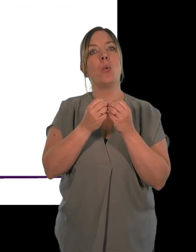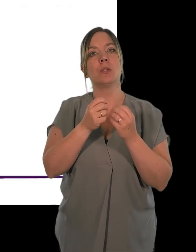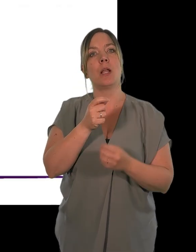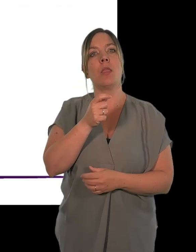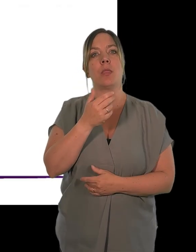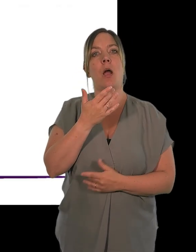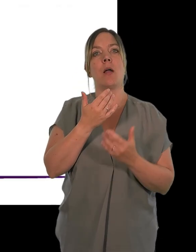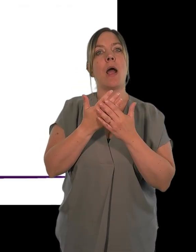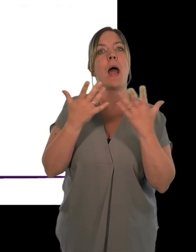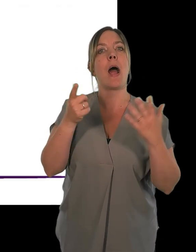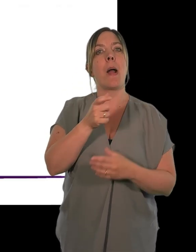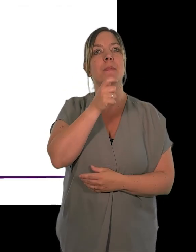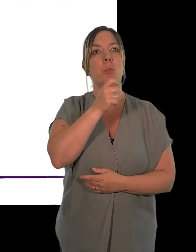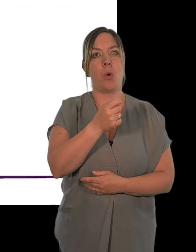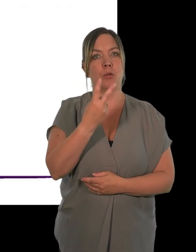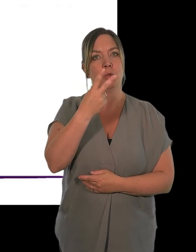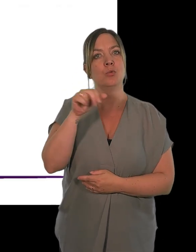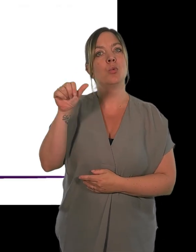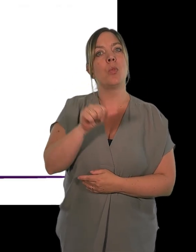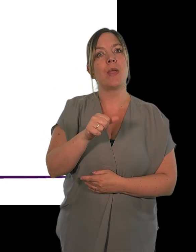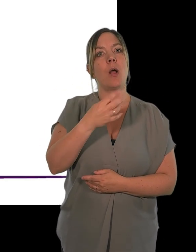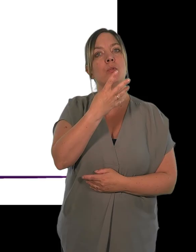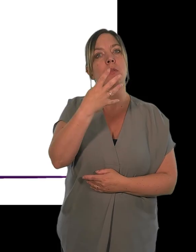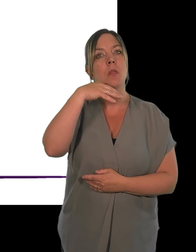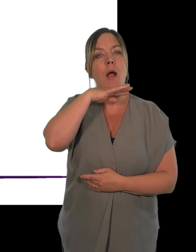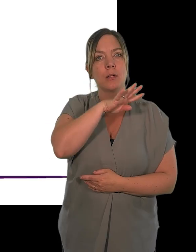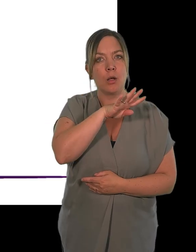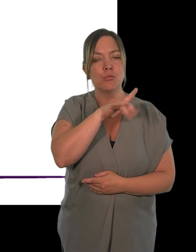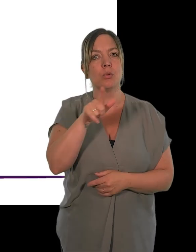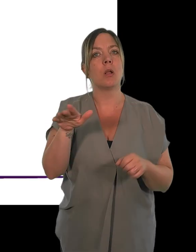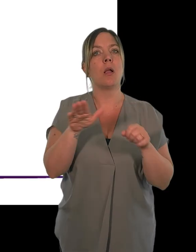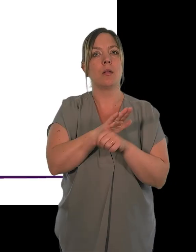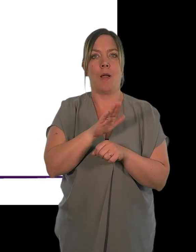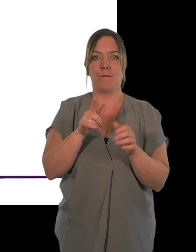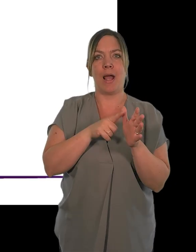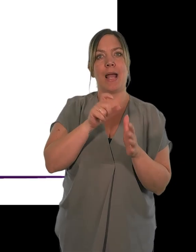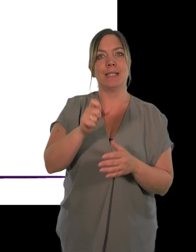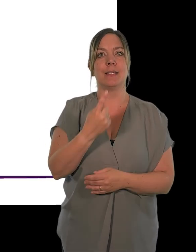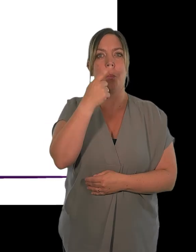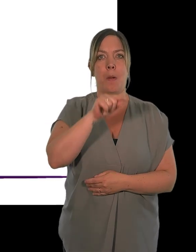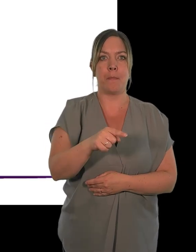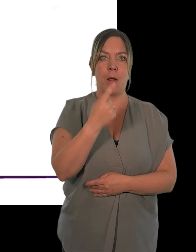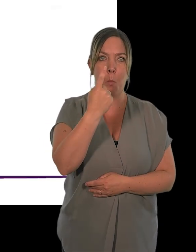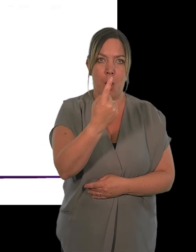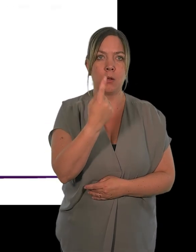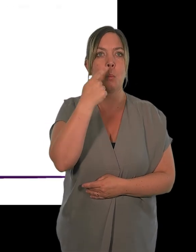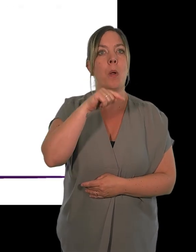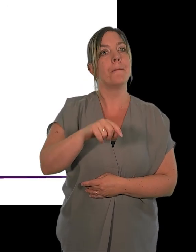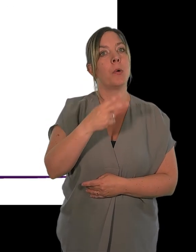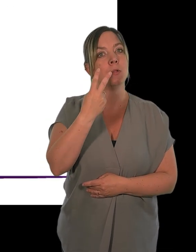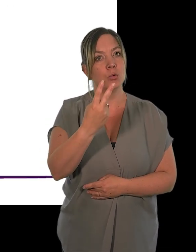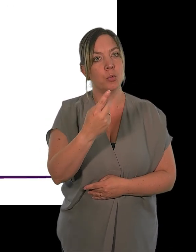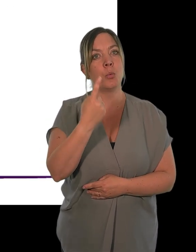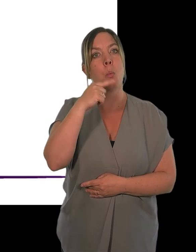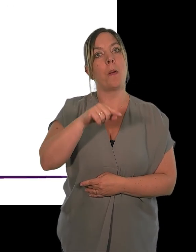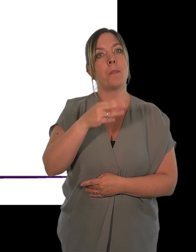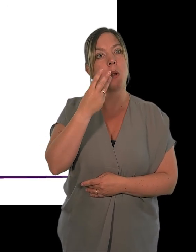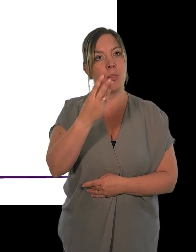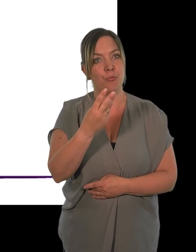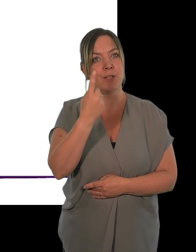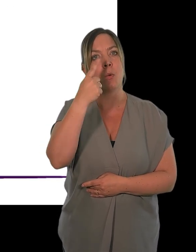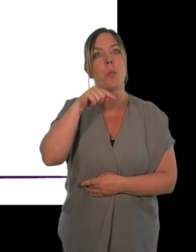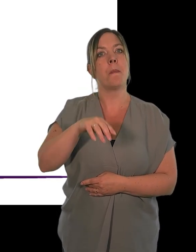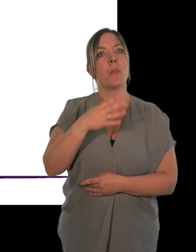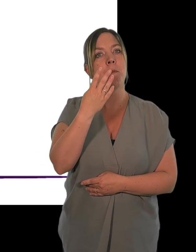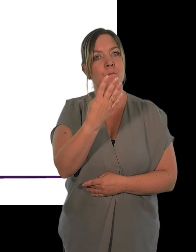ACs 1.1, 1.2, 1.3, 1.4, 1.5, 3.1